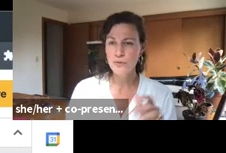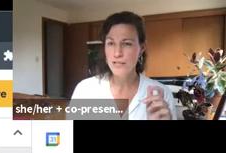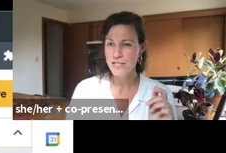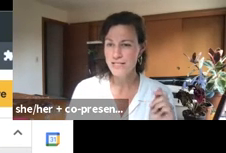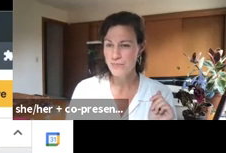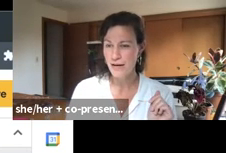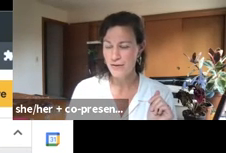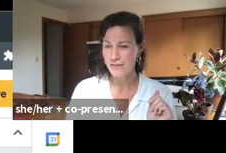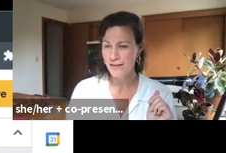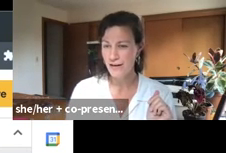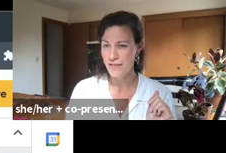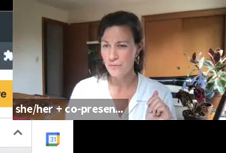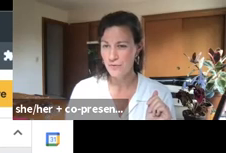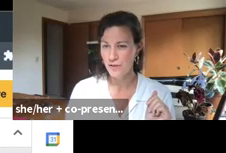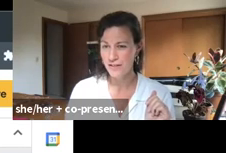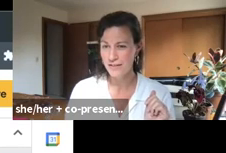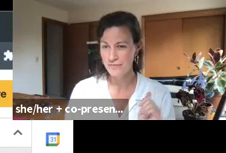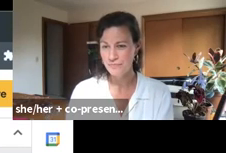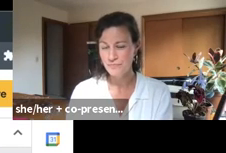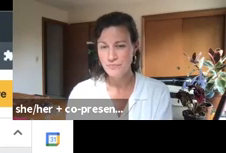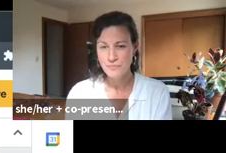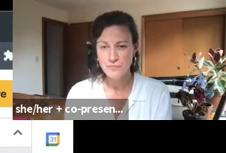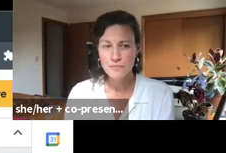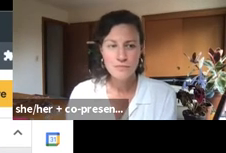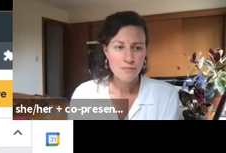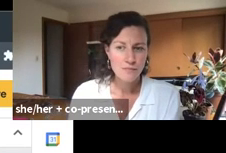Any questions about how that will work?